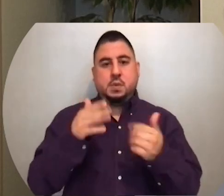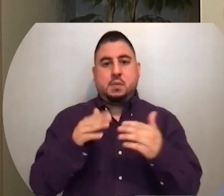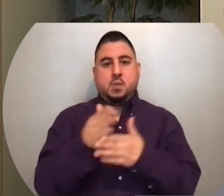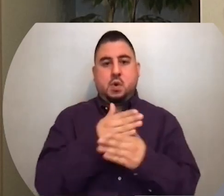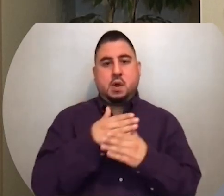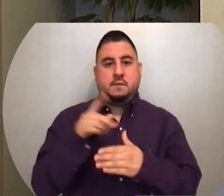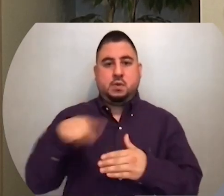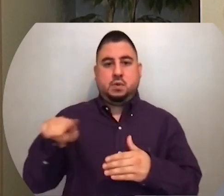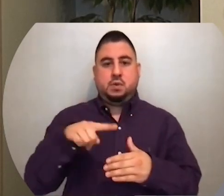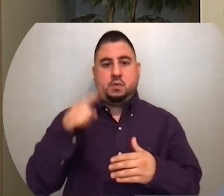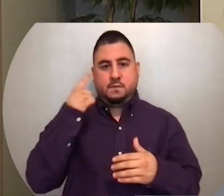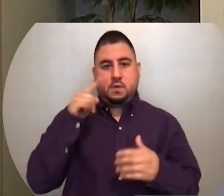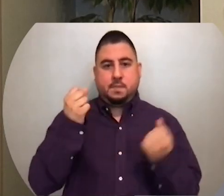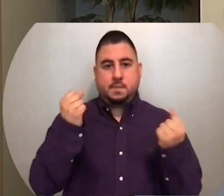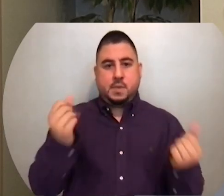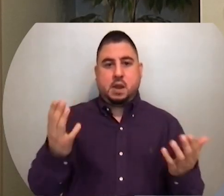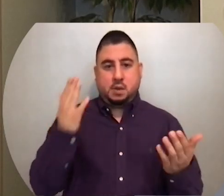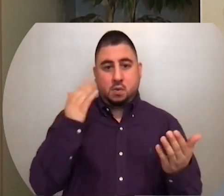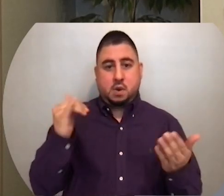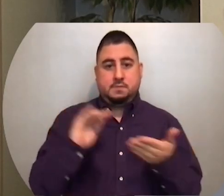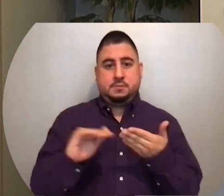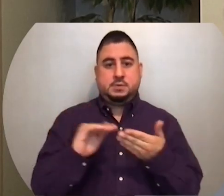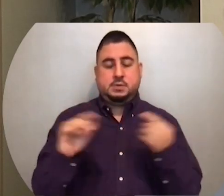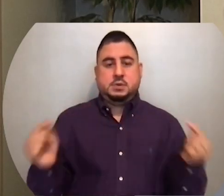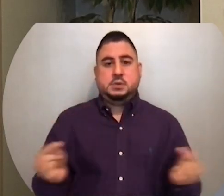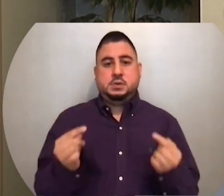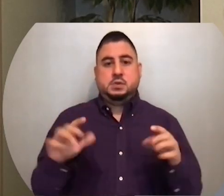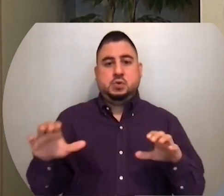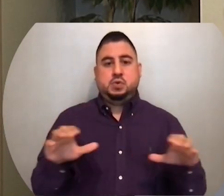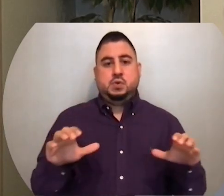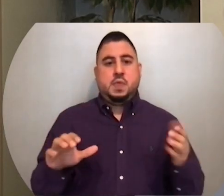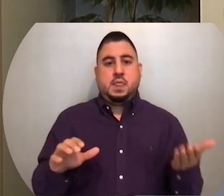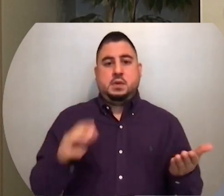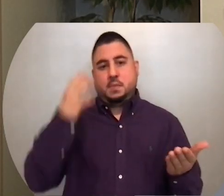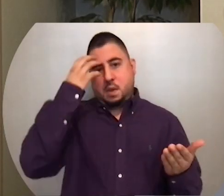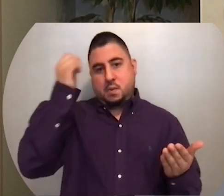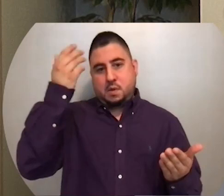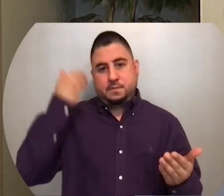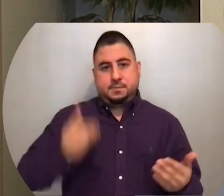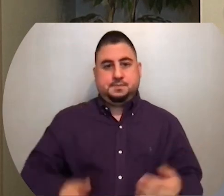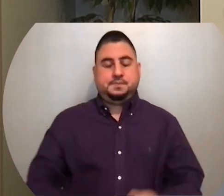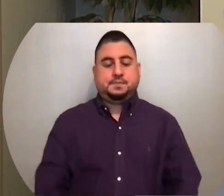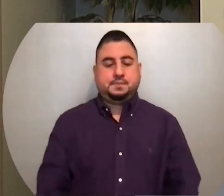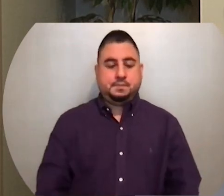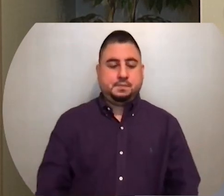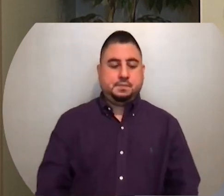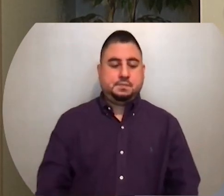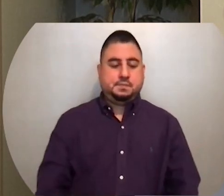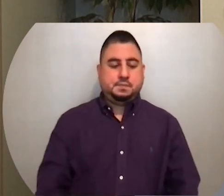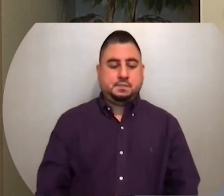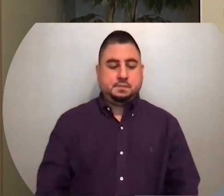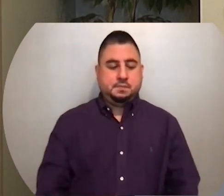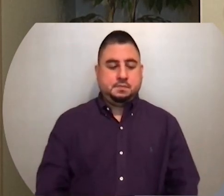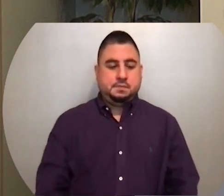out for you and for many for the forgiveness of sins. Do this in memory of me."